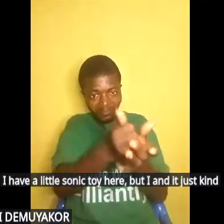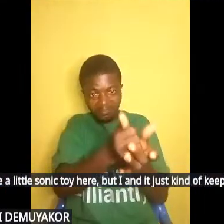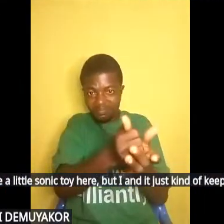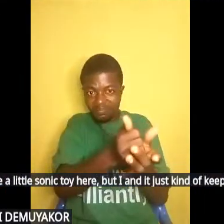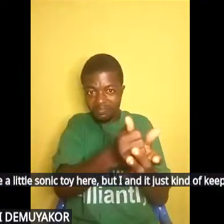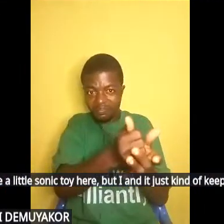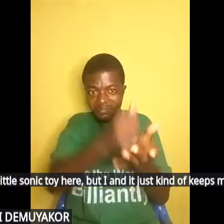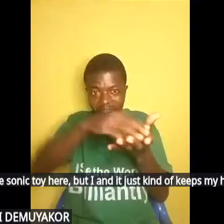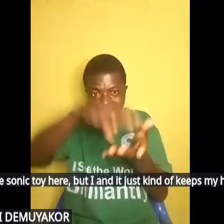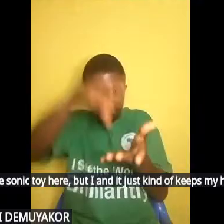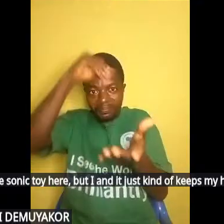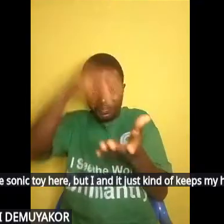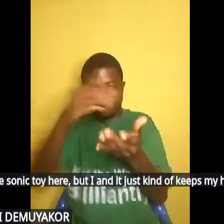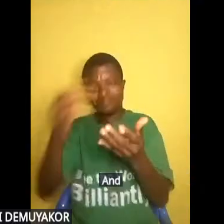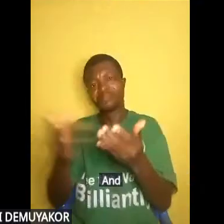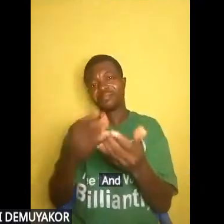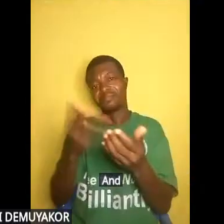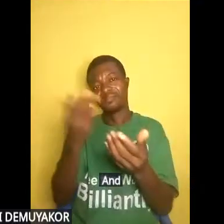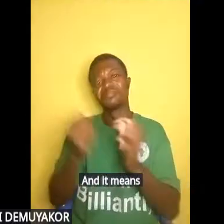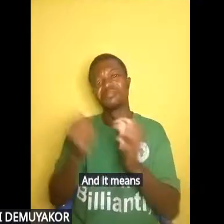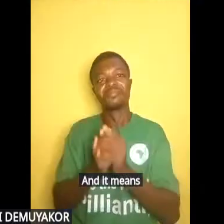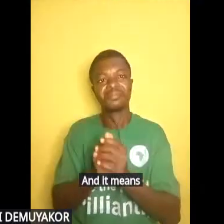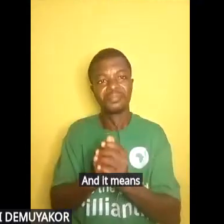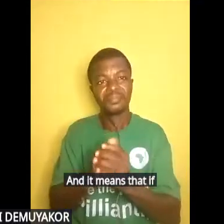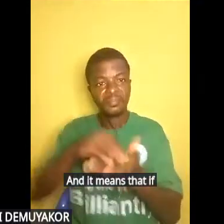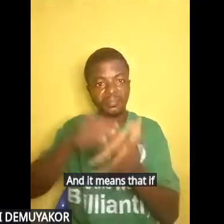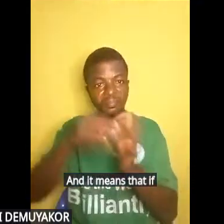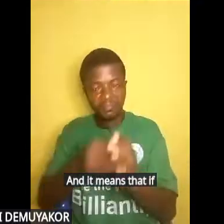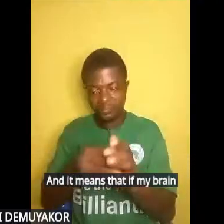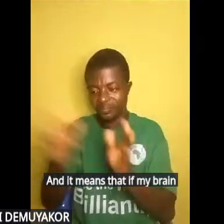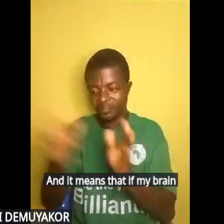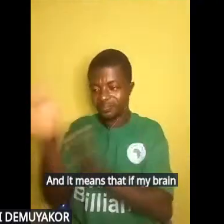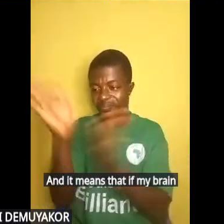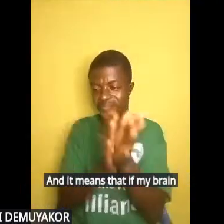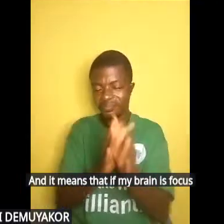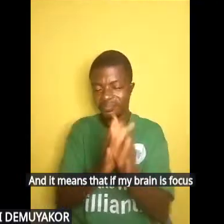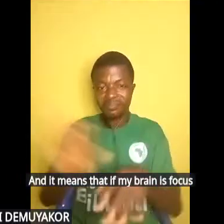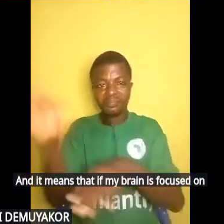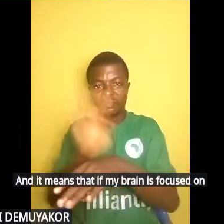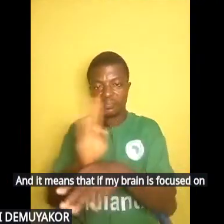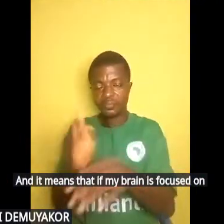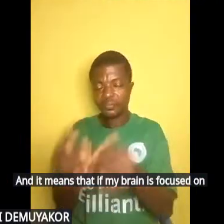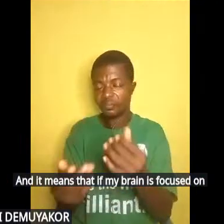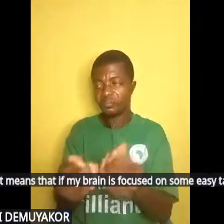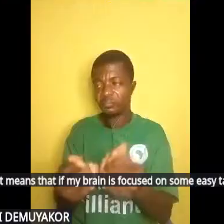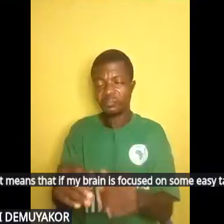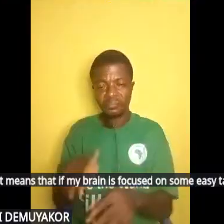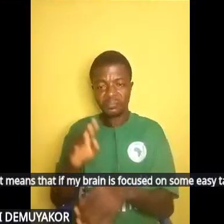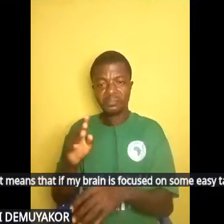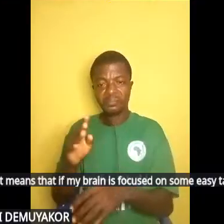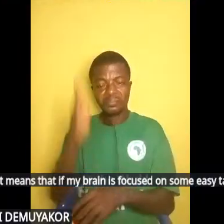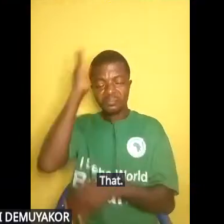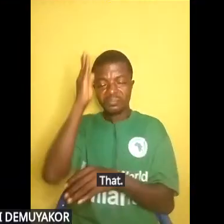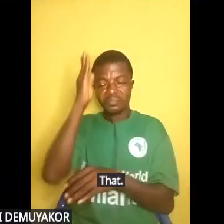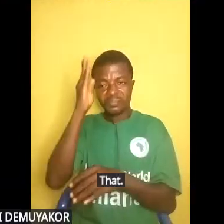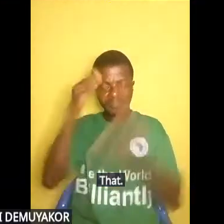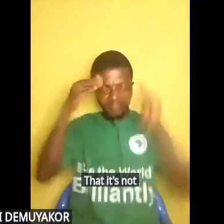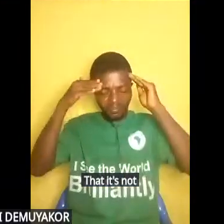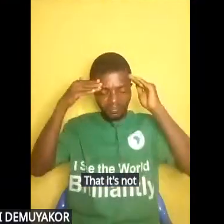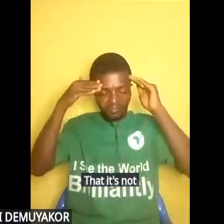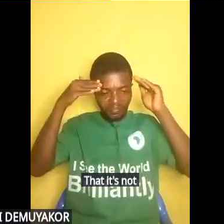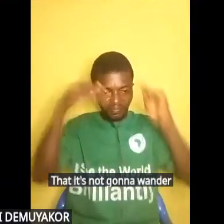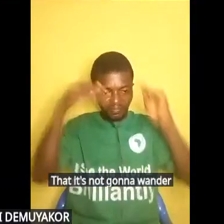hands busy. And it means that if my brain is focused on some easy tasks, that it's not going to